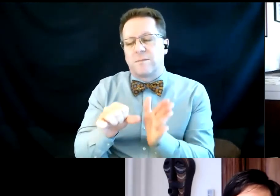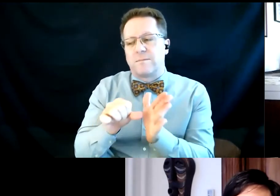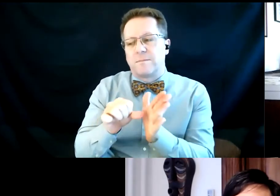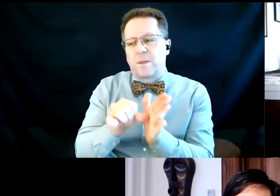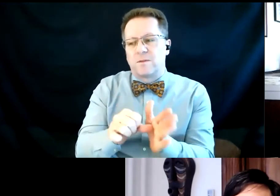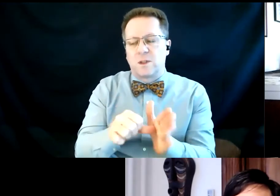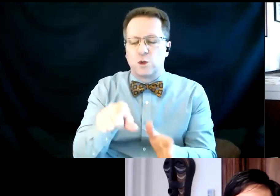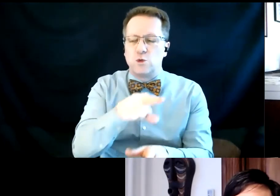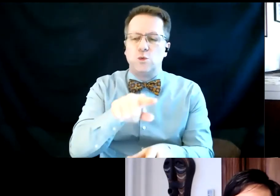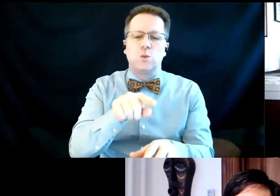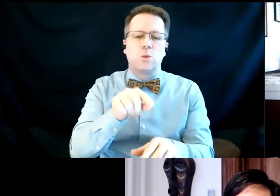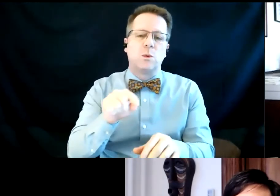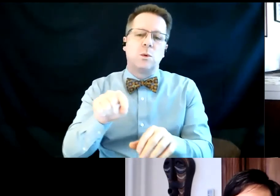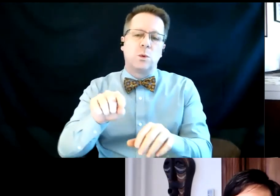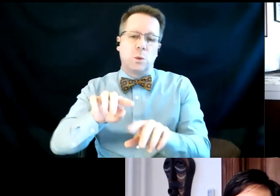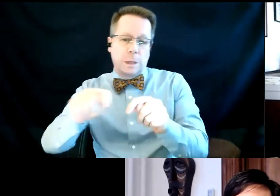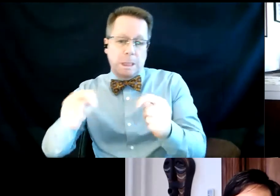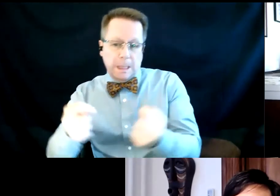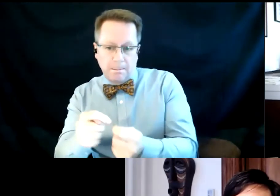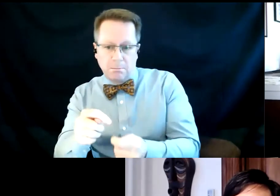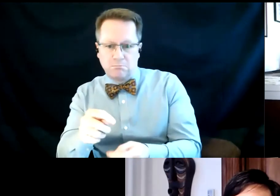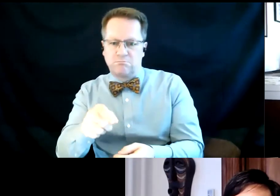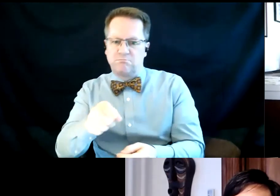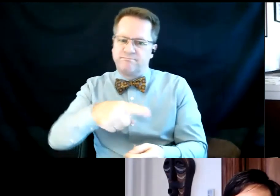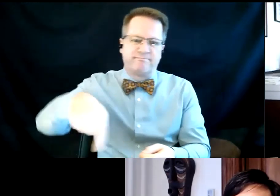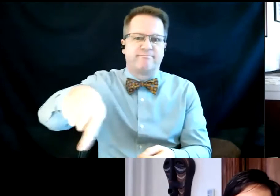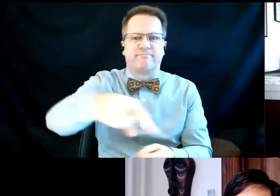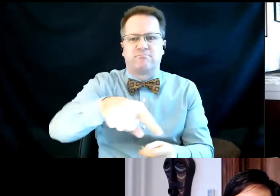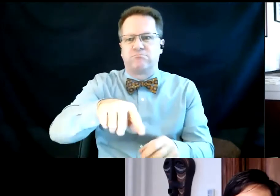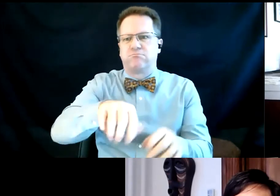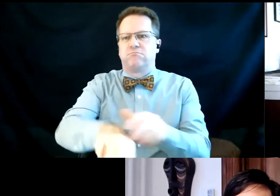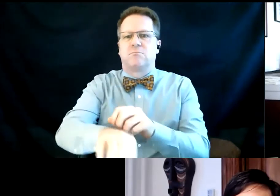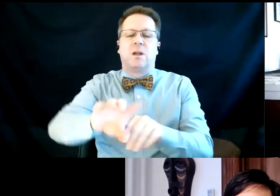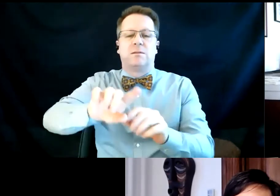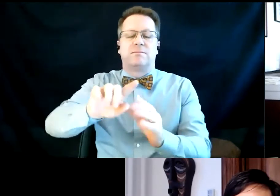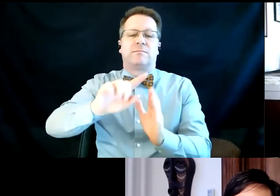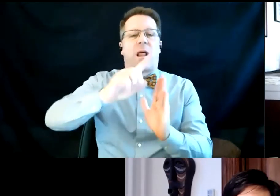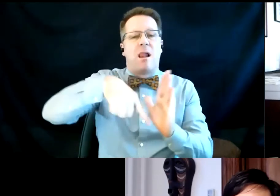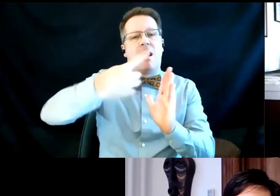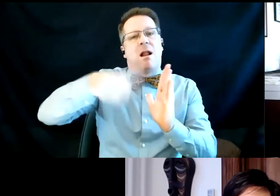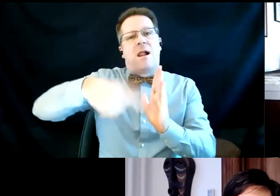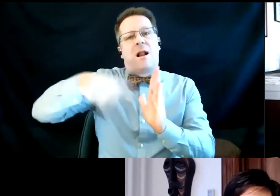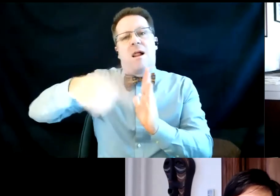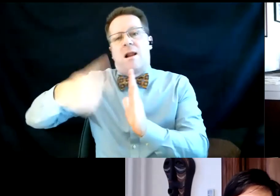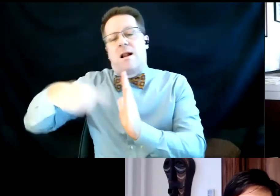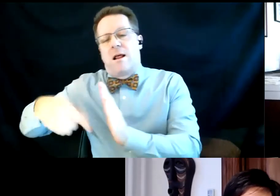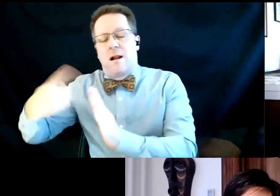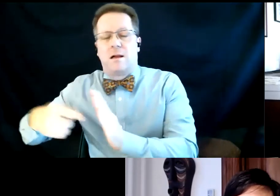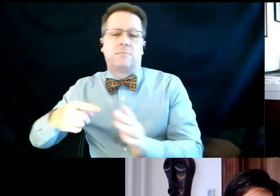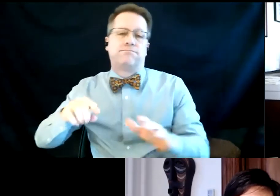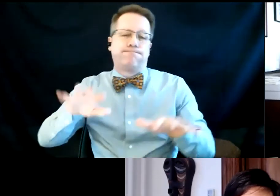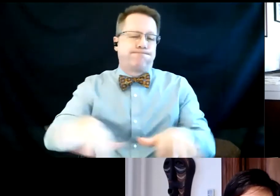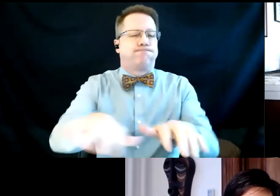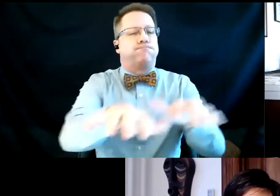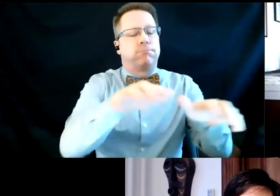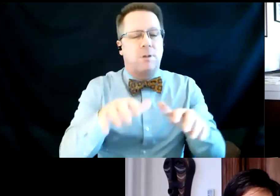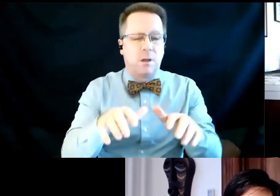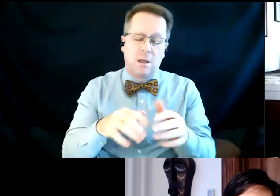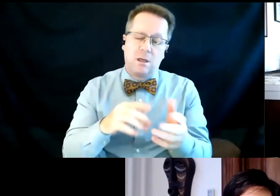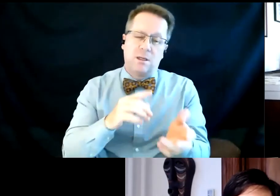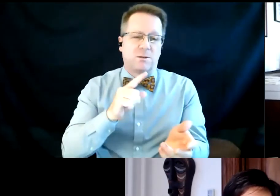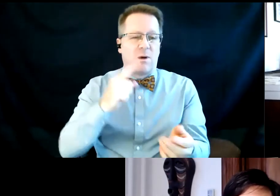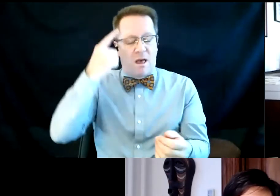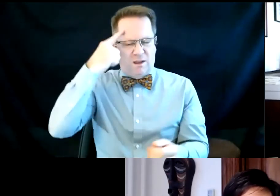I thought there were some weeks where I thought literally people didn't sleep. And so I'm so grateful to the Voting Rights